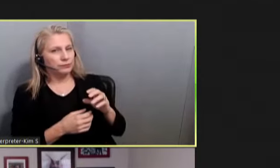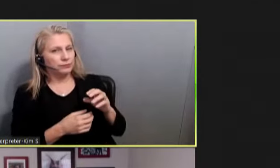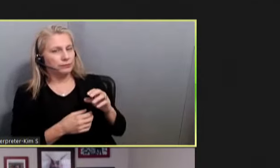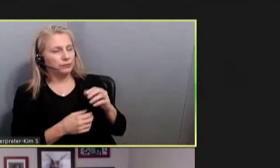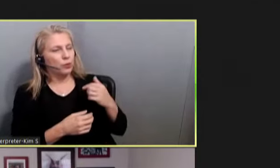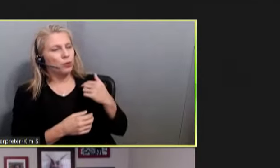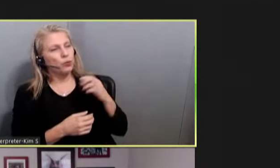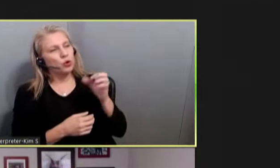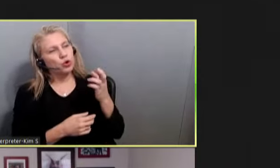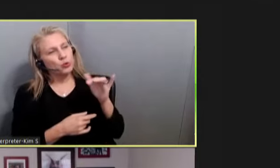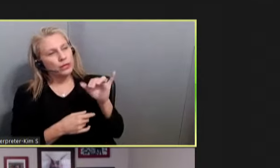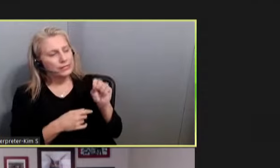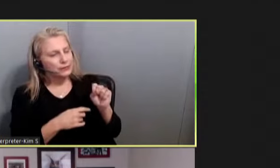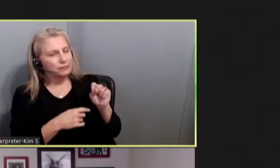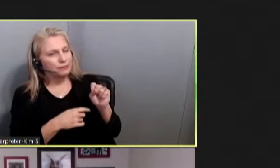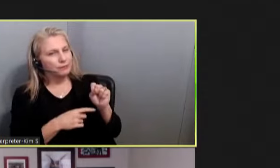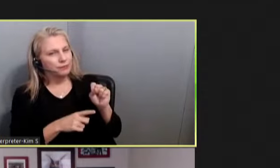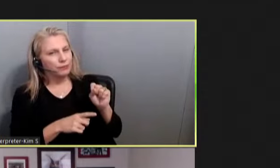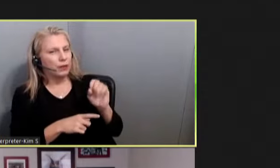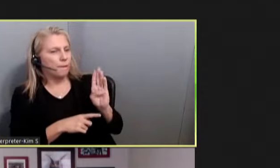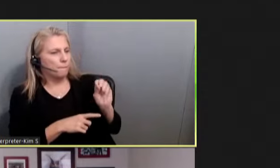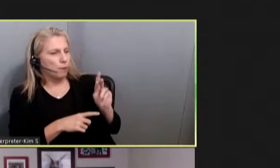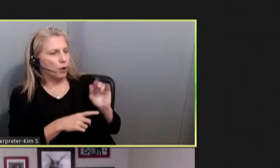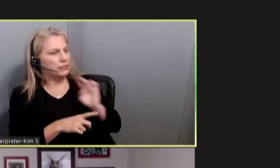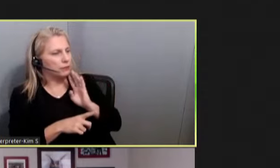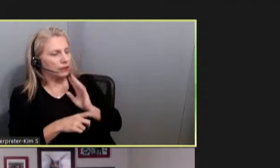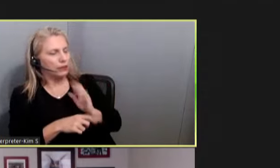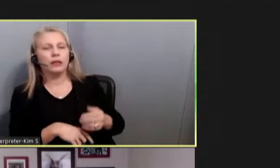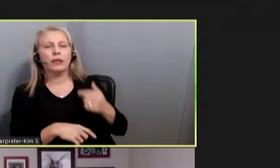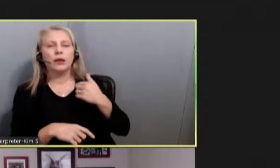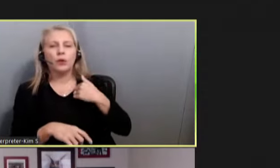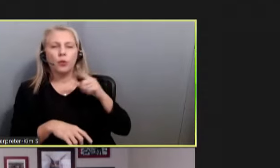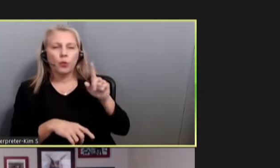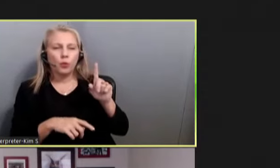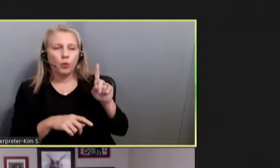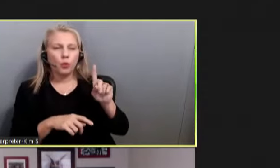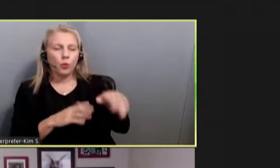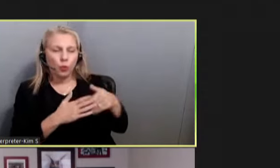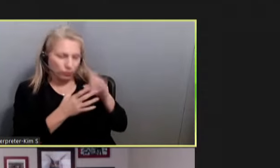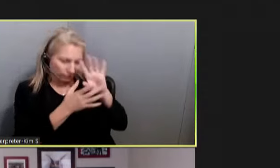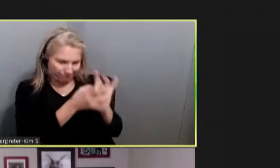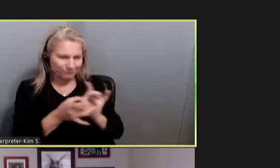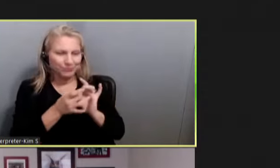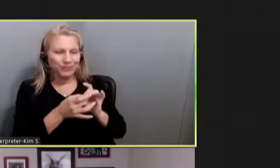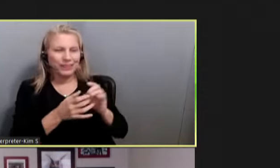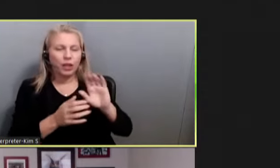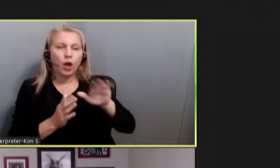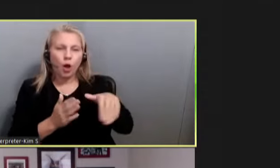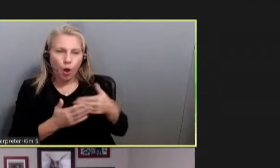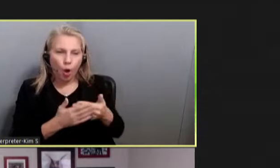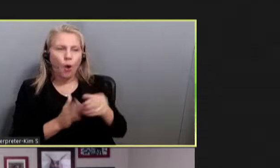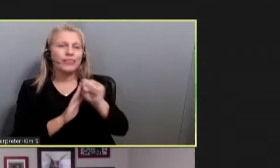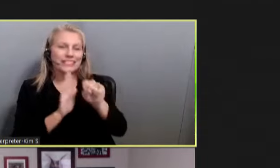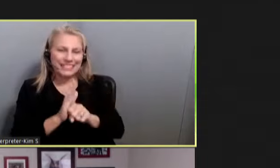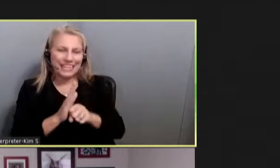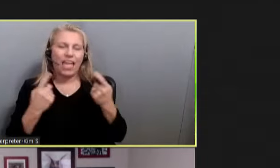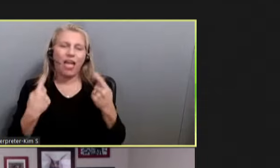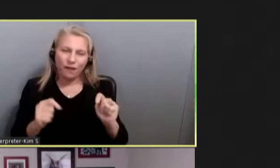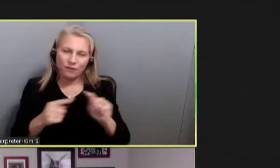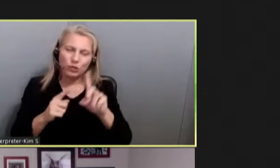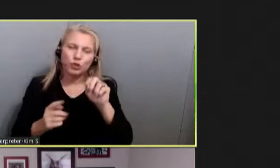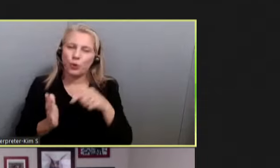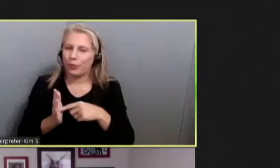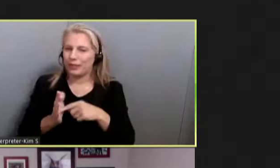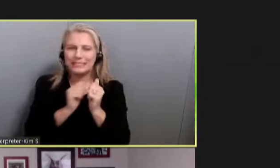we have been one team from the beginning on this response. It has been an all of state effort to do